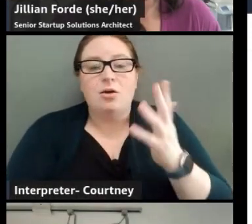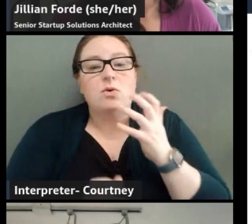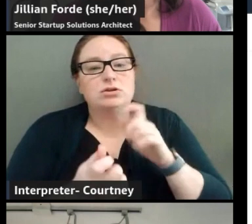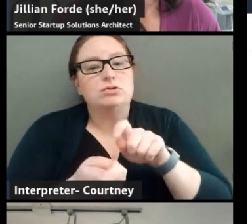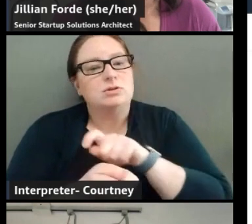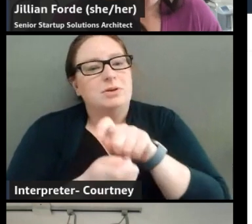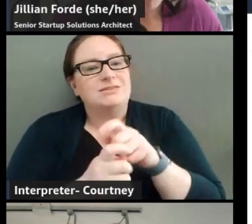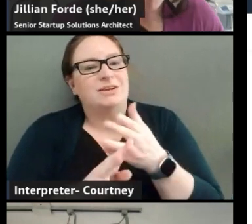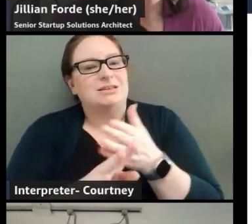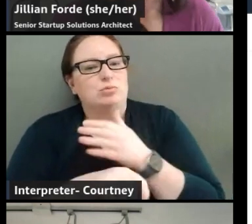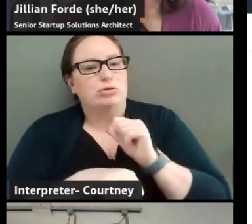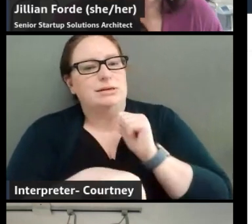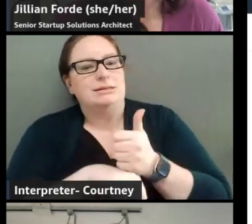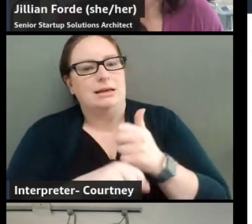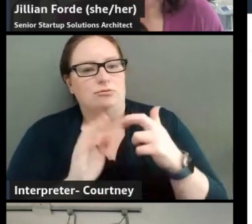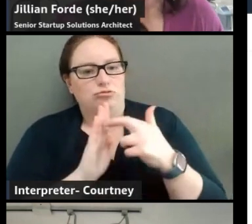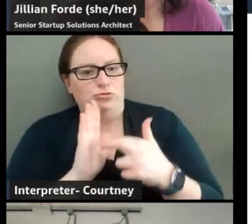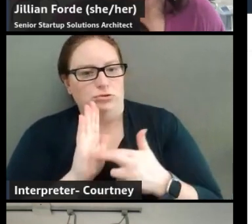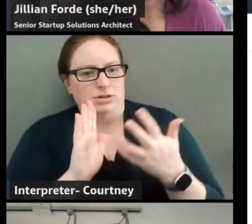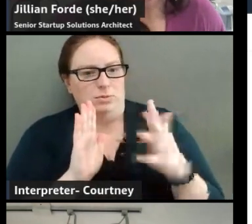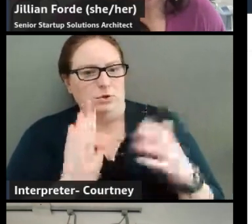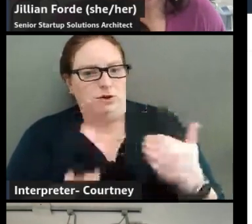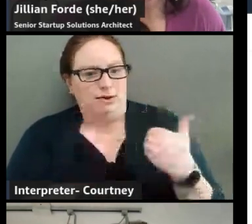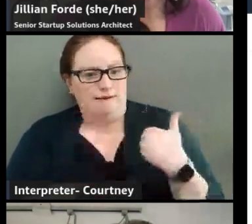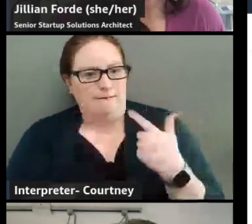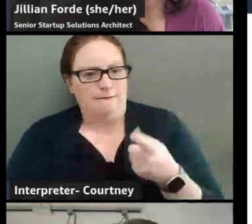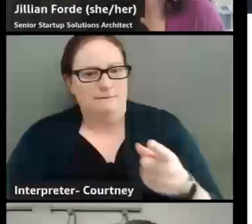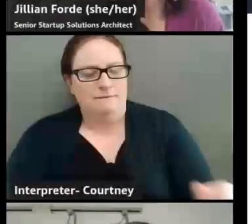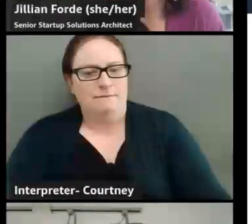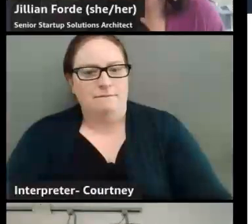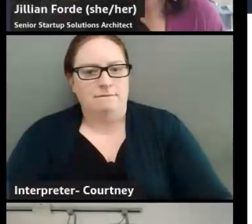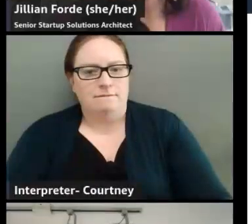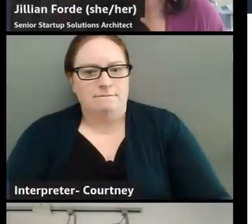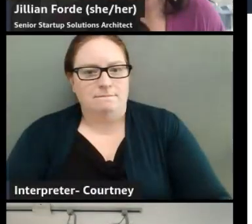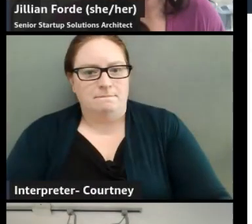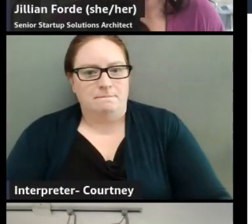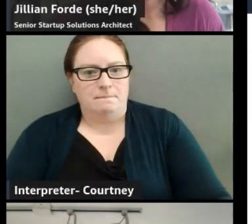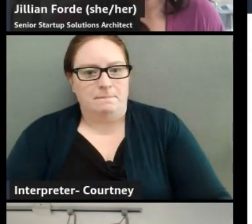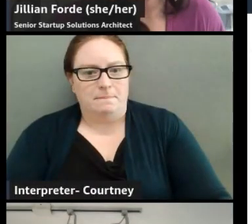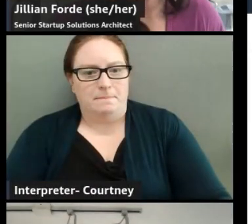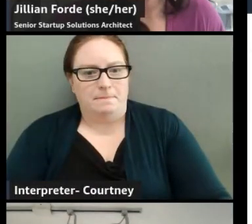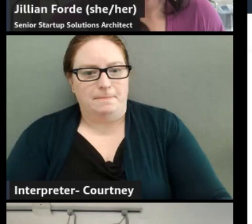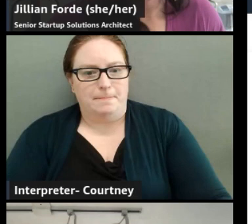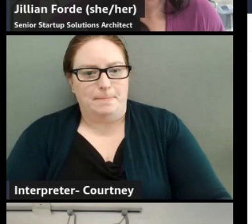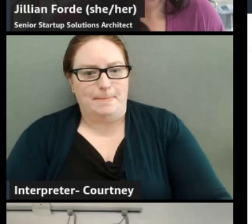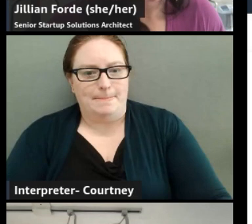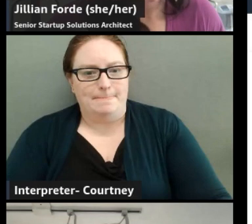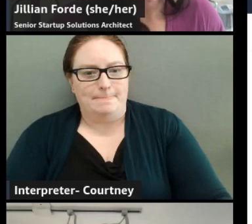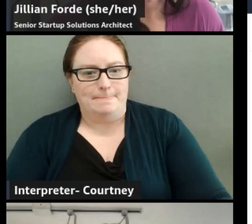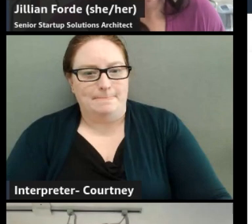rules that I already have. Oh, actually, that came from the wrong place. Give me 1 second.